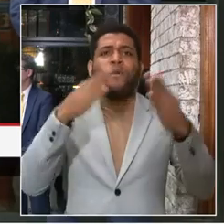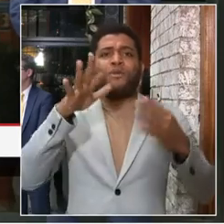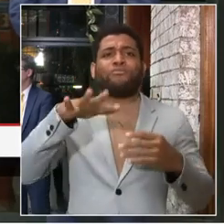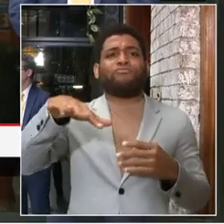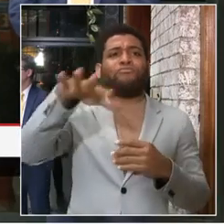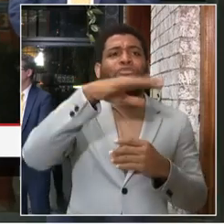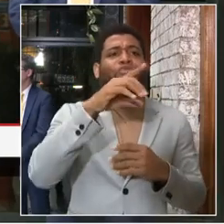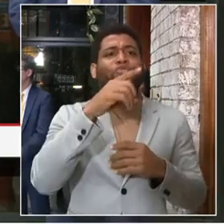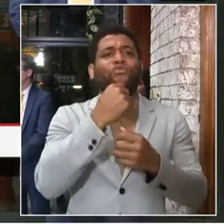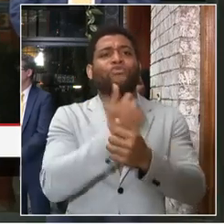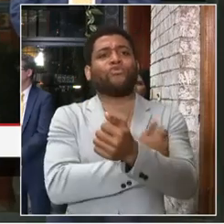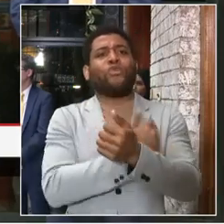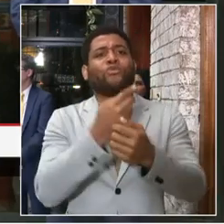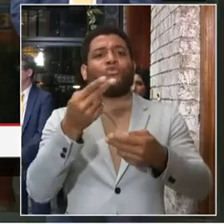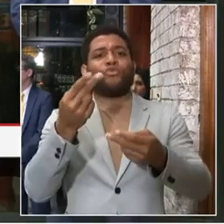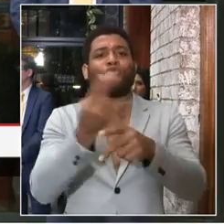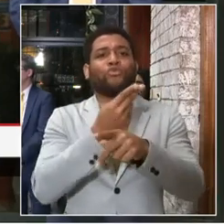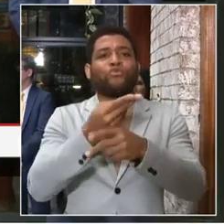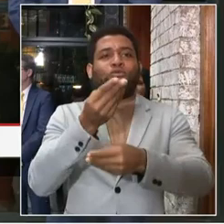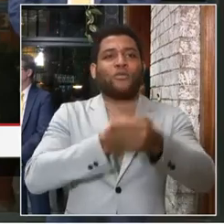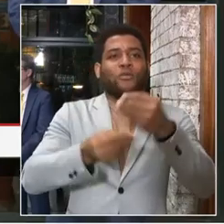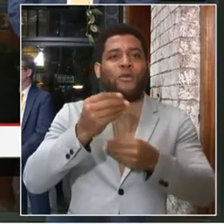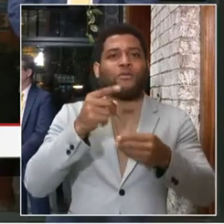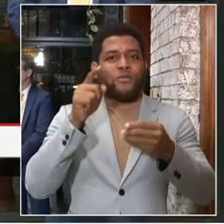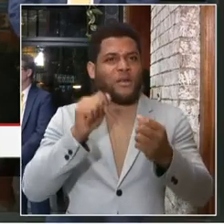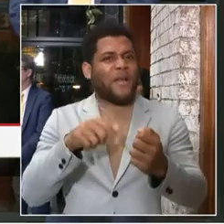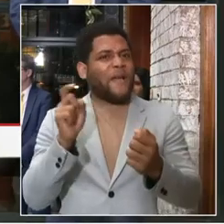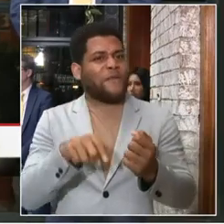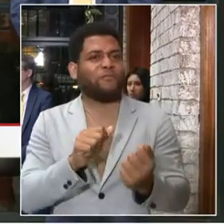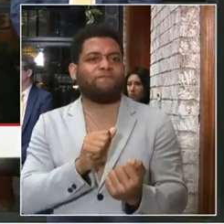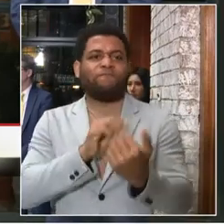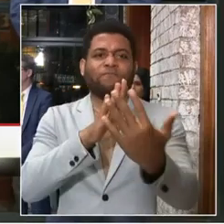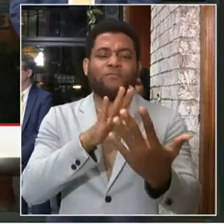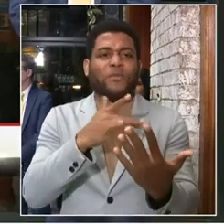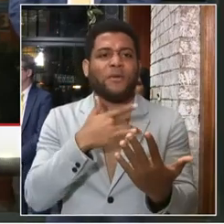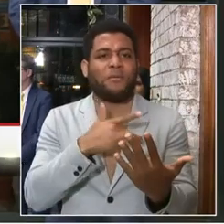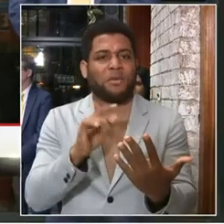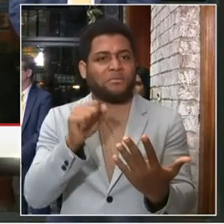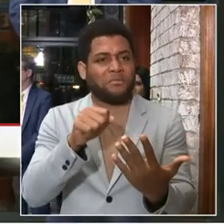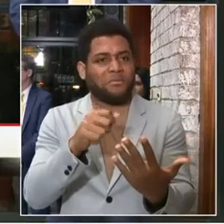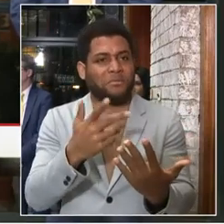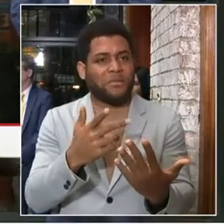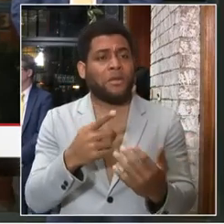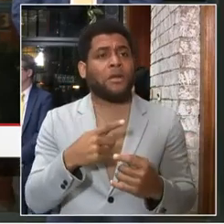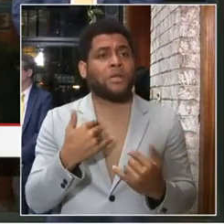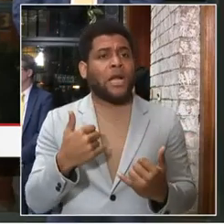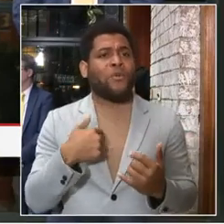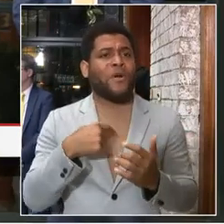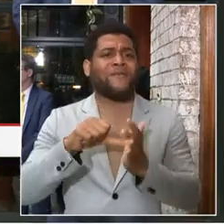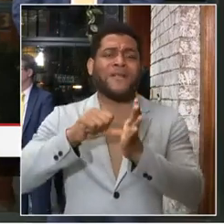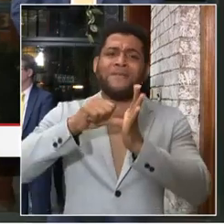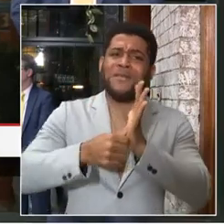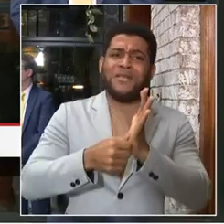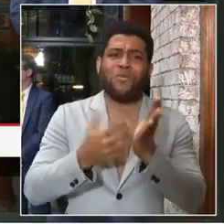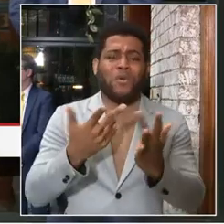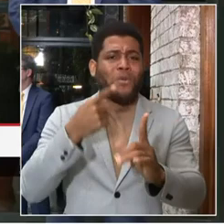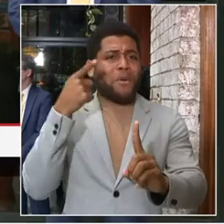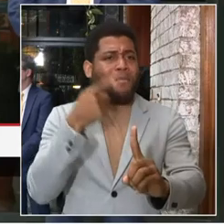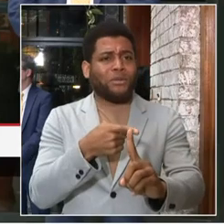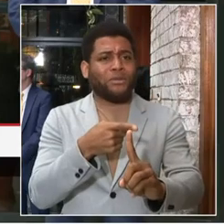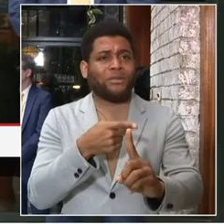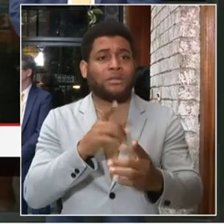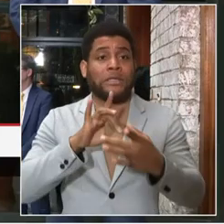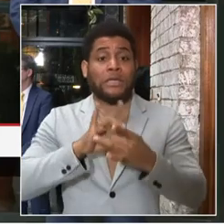to be able to address those trends. But I do want to kind of emphasize one point, and that's just on guns and